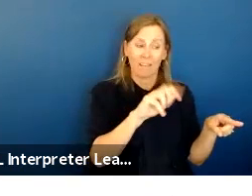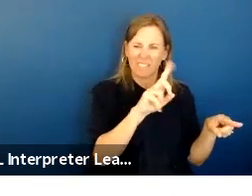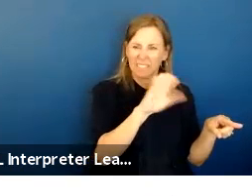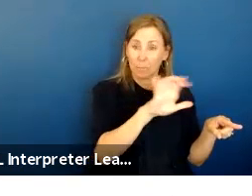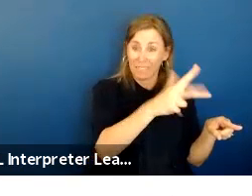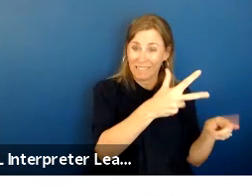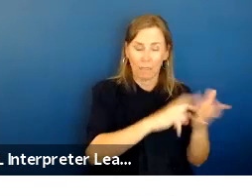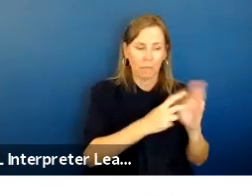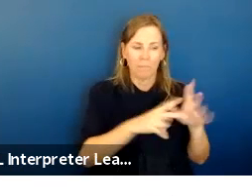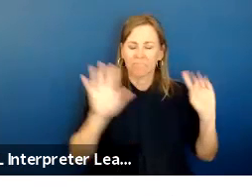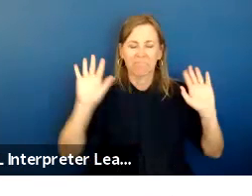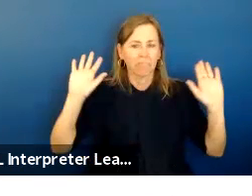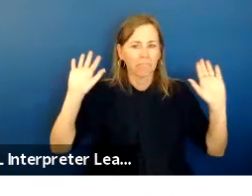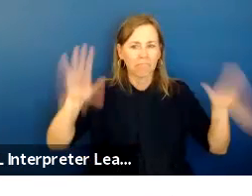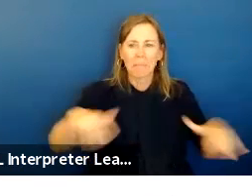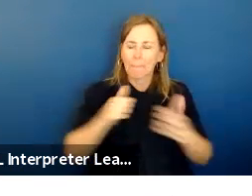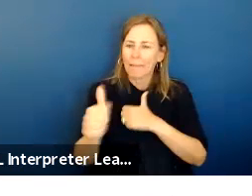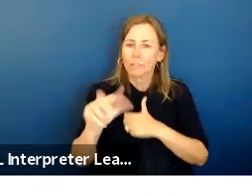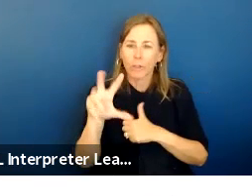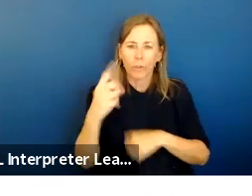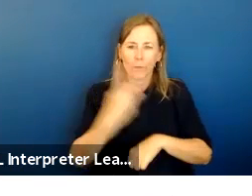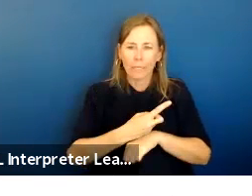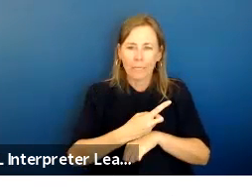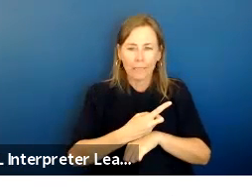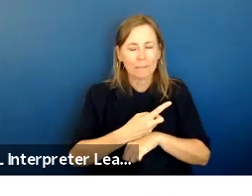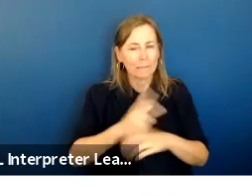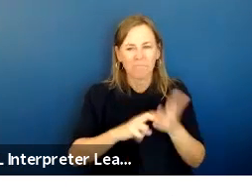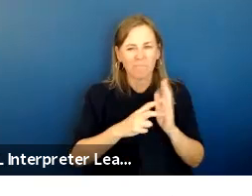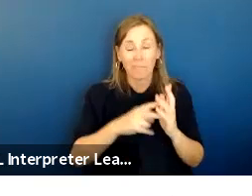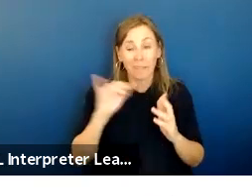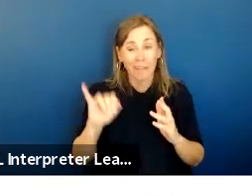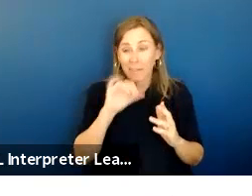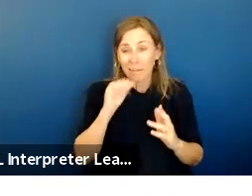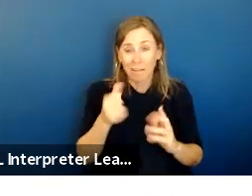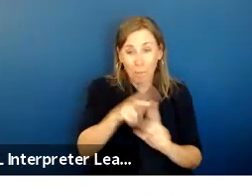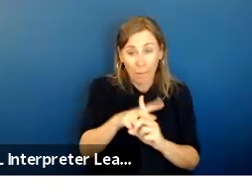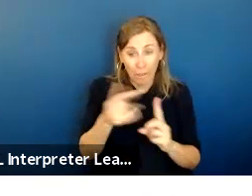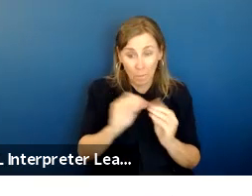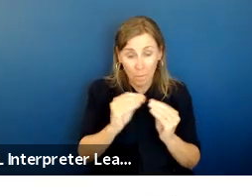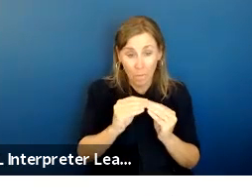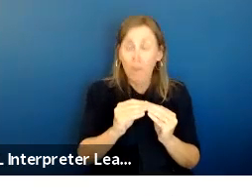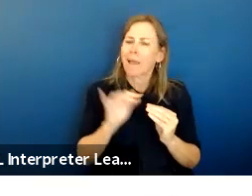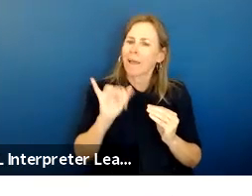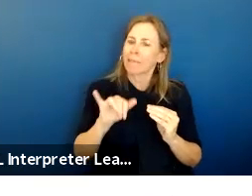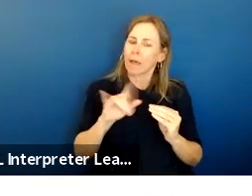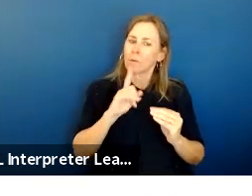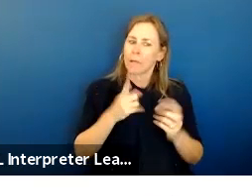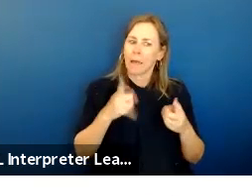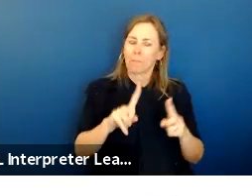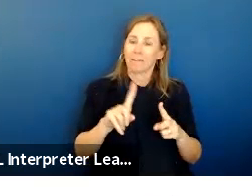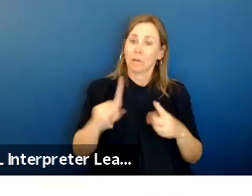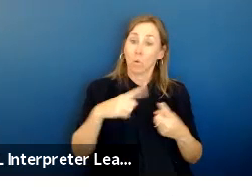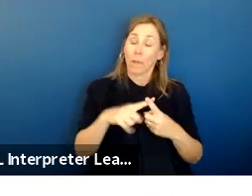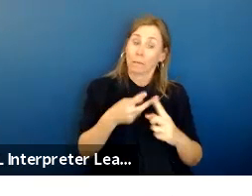these exceptions to be relevant. In addition, exceptions are assessed at the time of the claim and are not automatic.